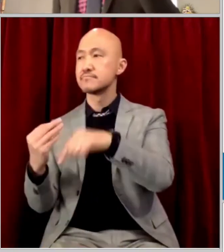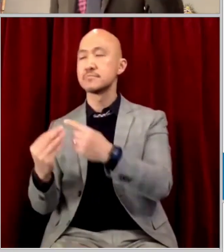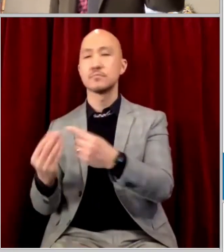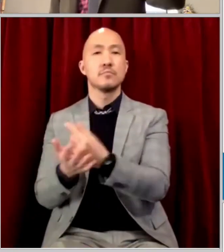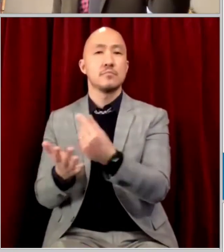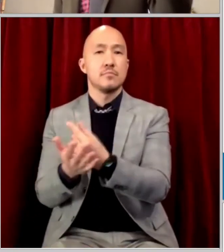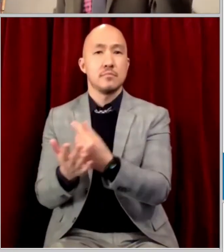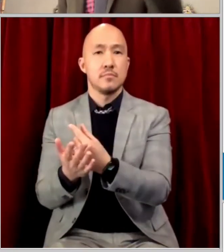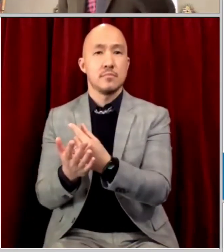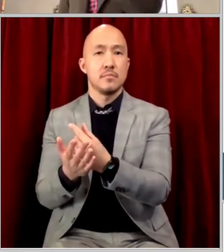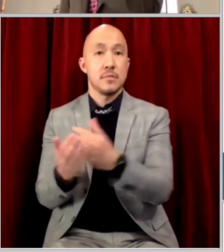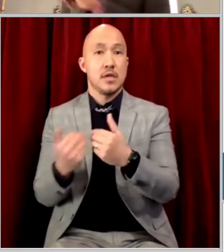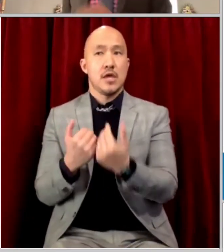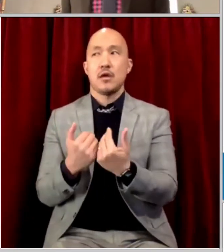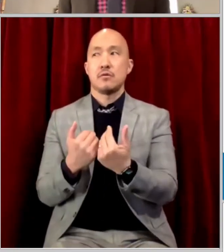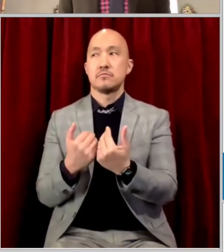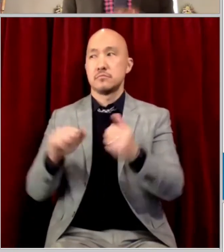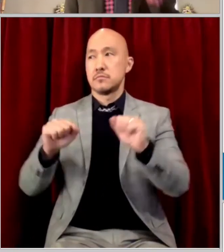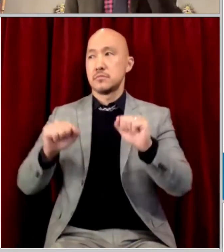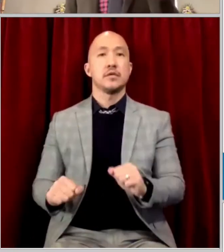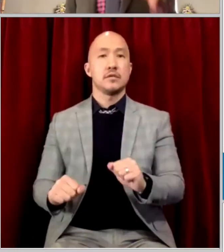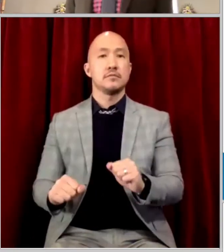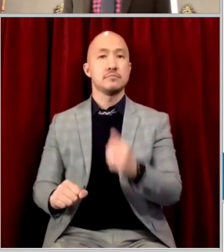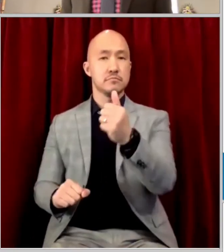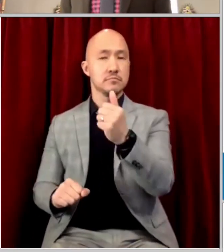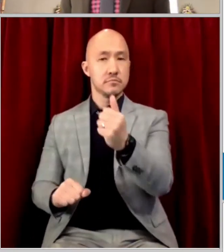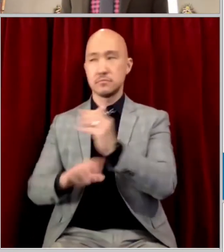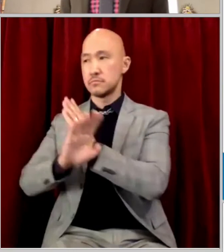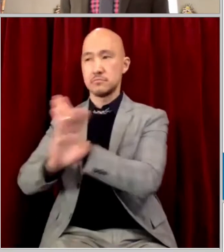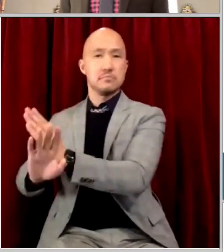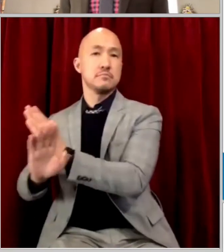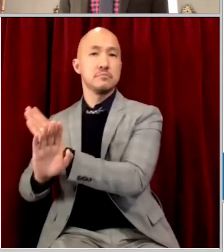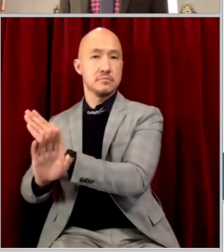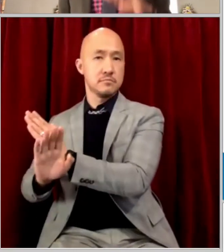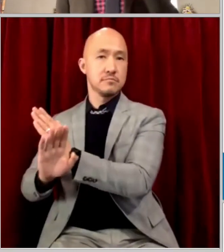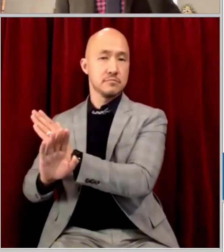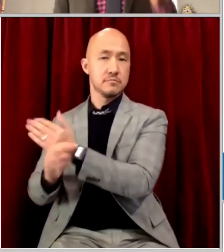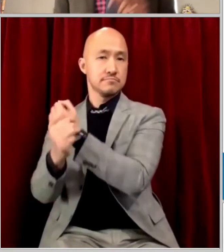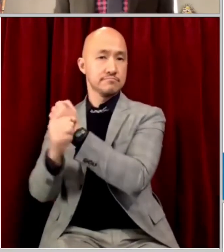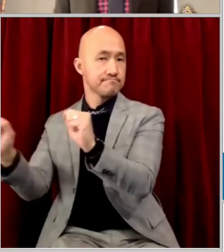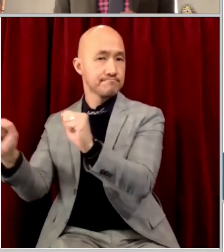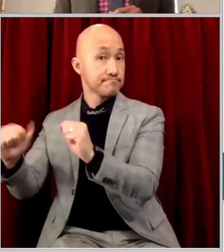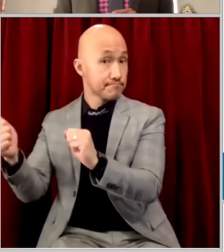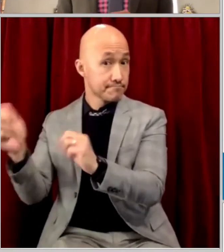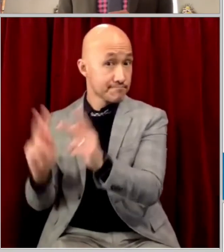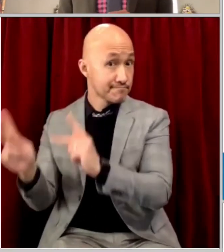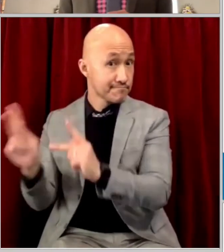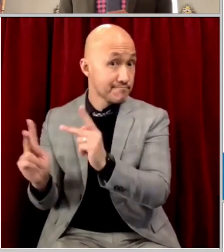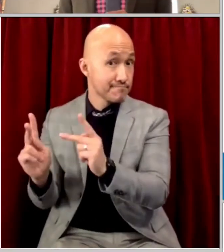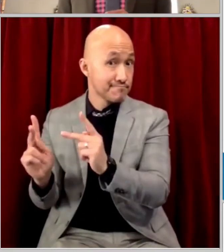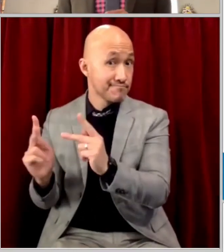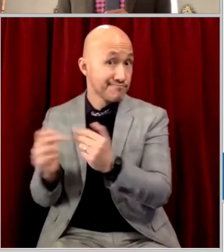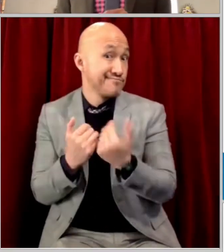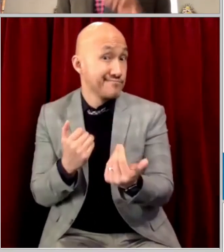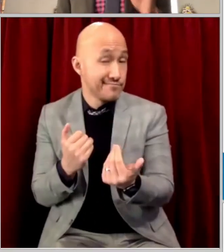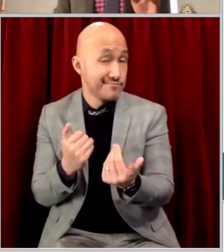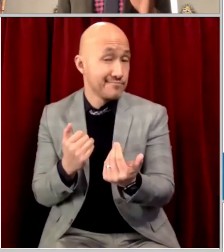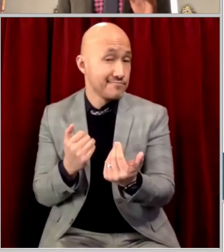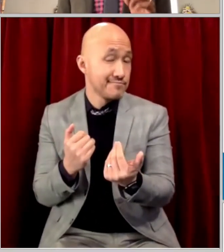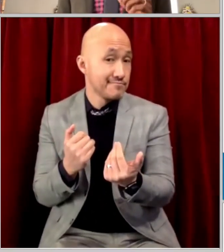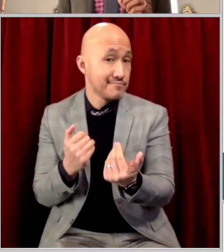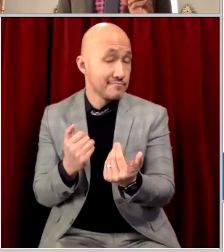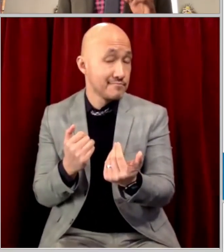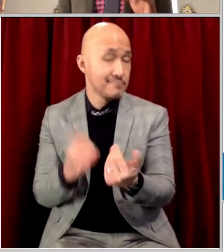can you save yourself and how can you save others if you don't talk about it? If your speech is not seasoned with that salt? It's